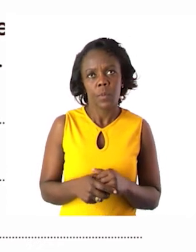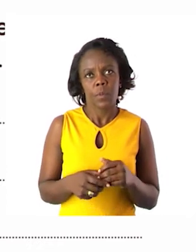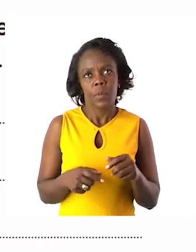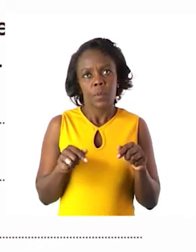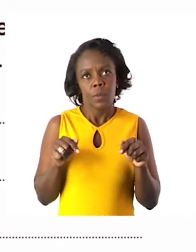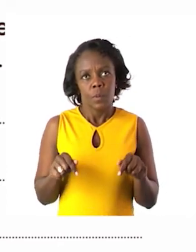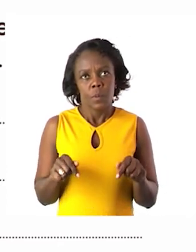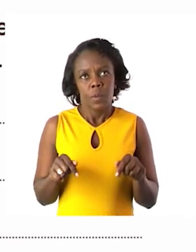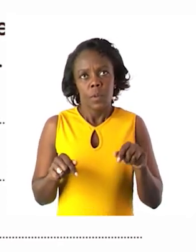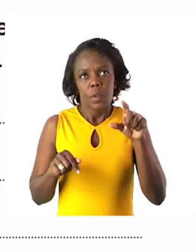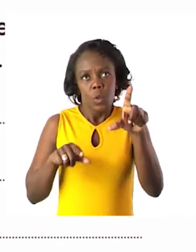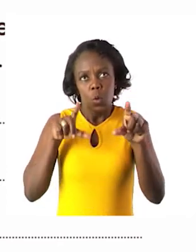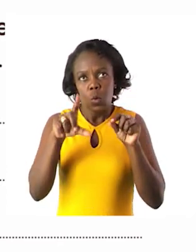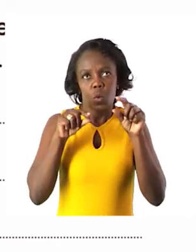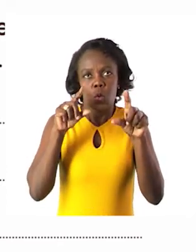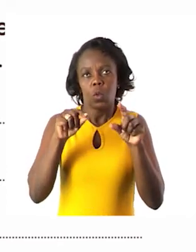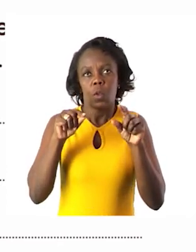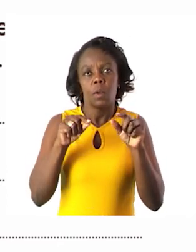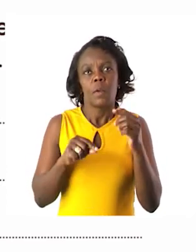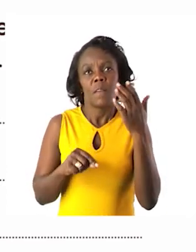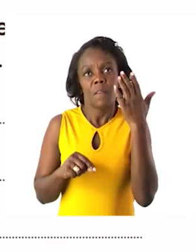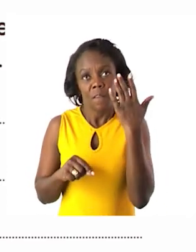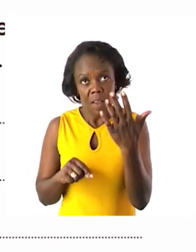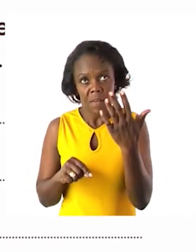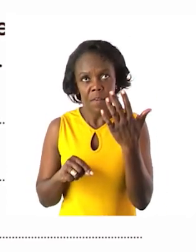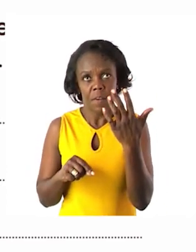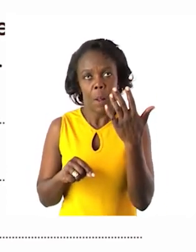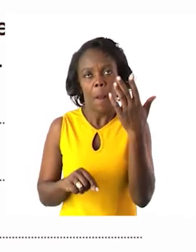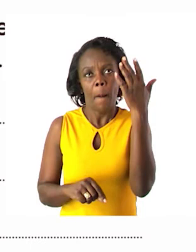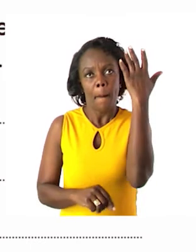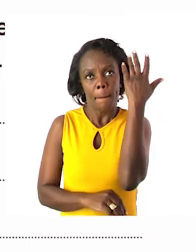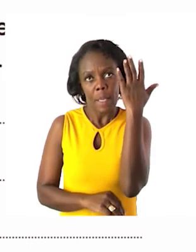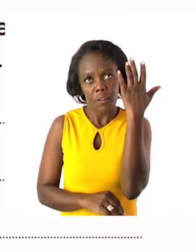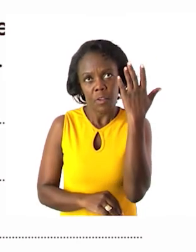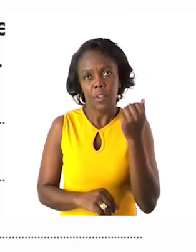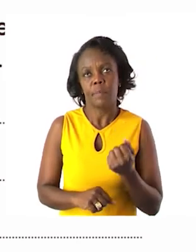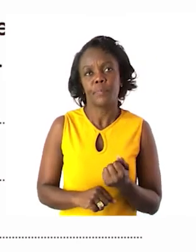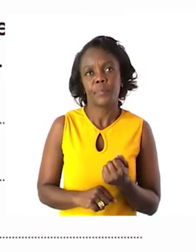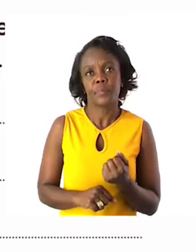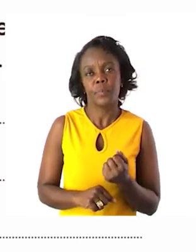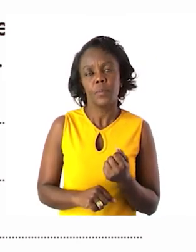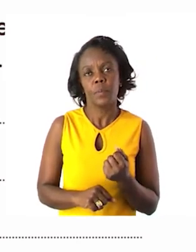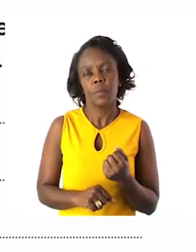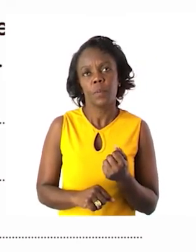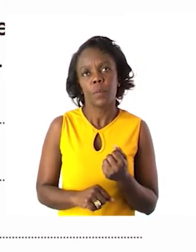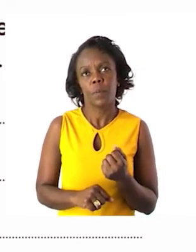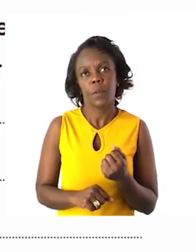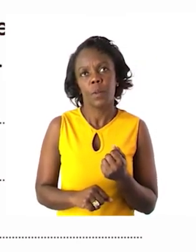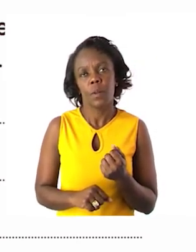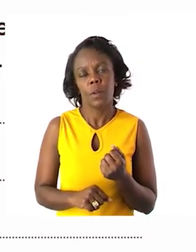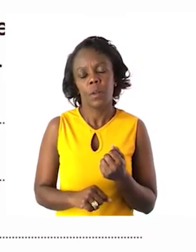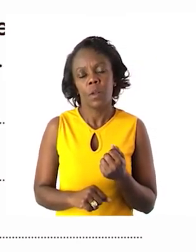have to choose any 5 of the pictures. The given pictures which are on top there, you just have to choose 5 of them and you